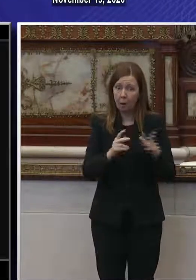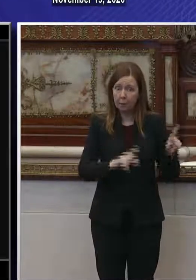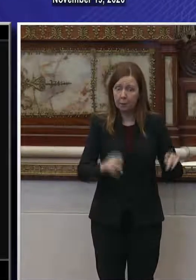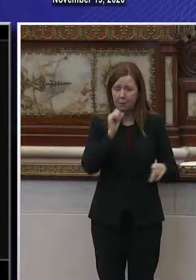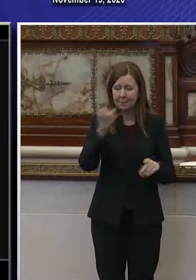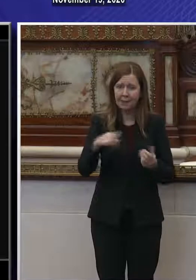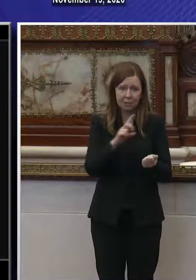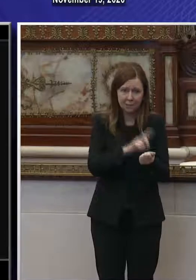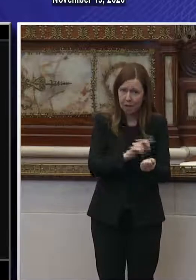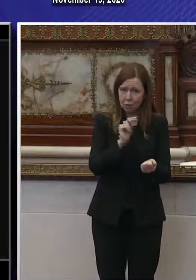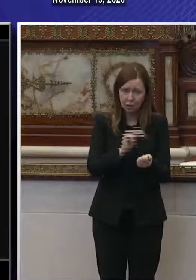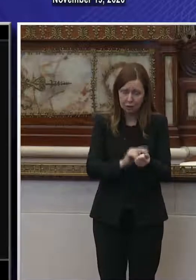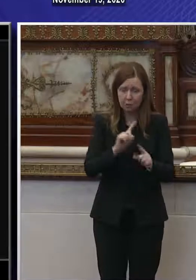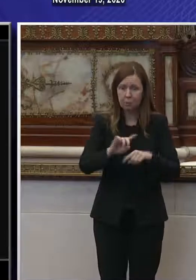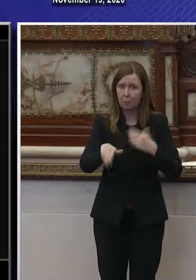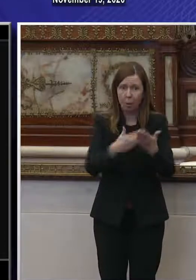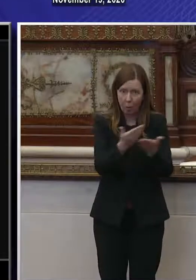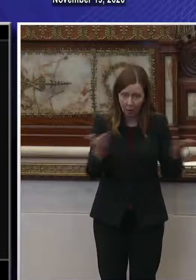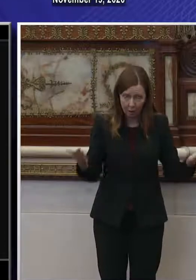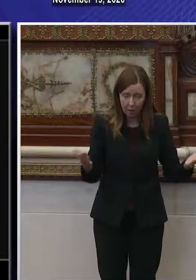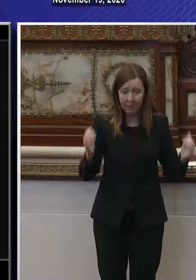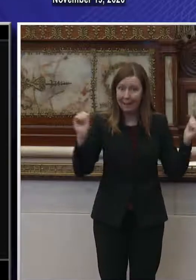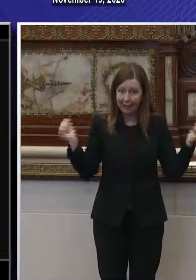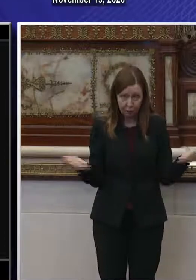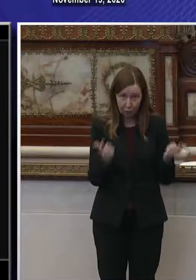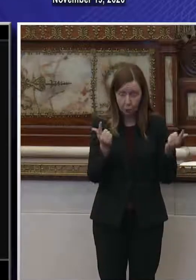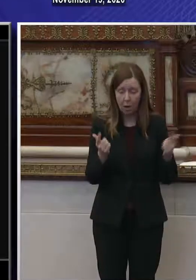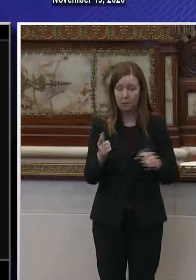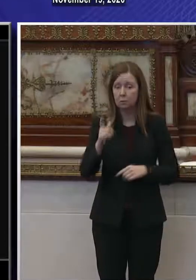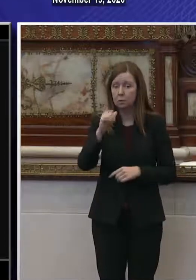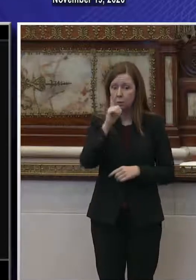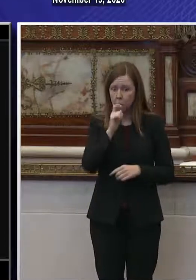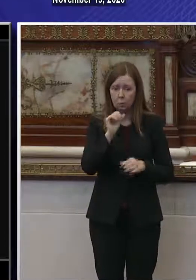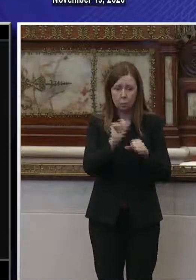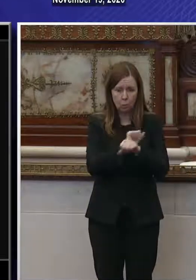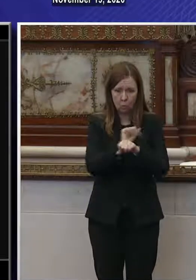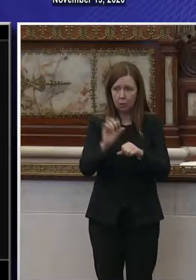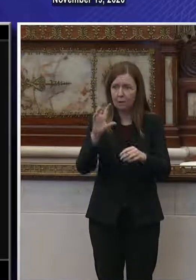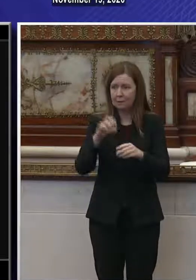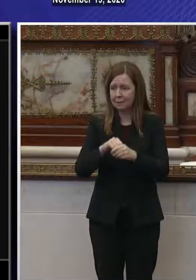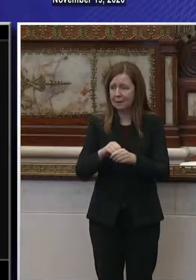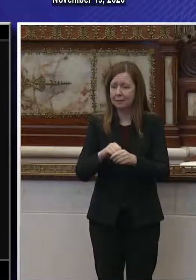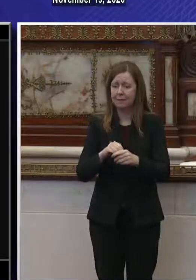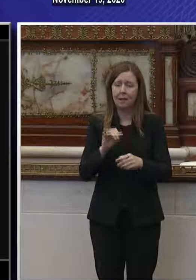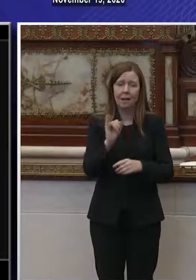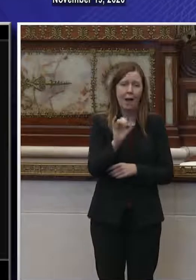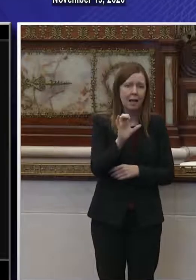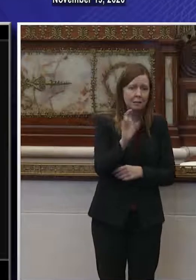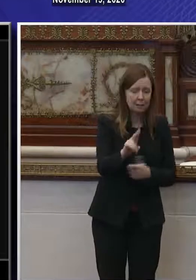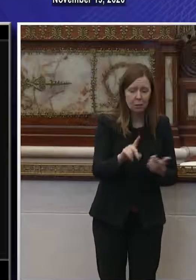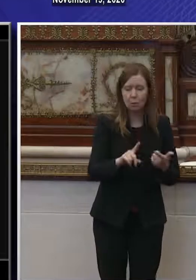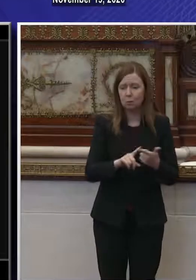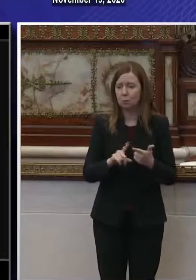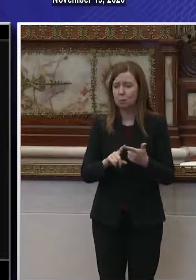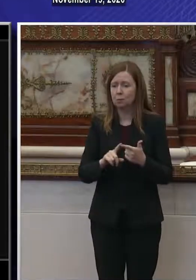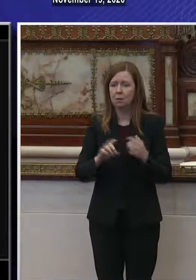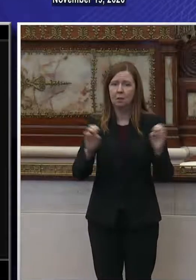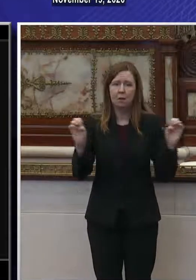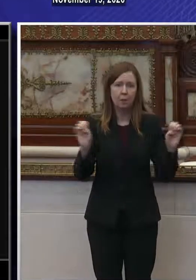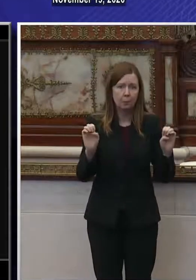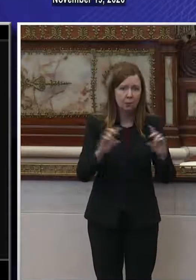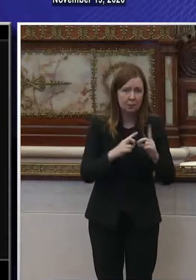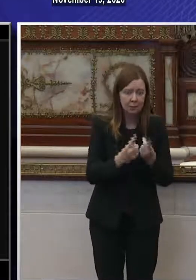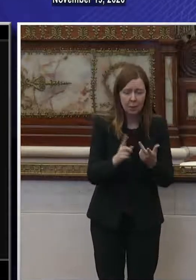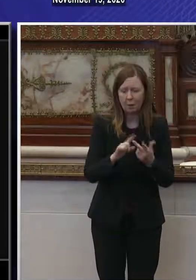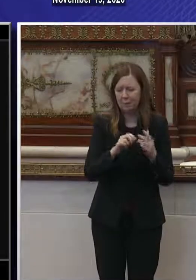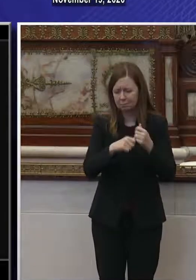just doctors and nurses, but everyone who works in intensive care units, in emergency